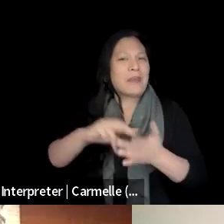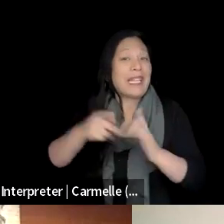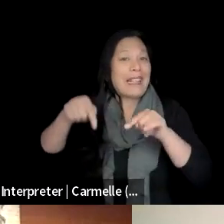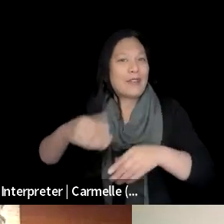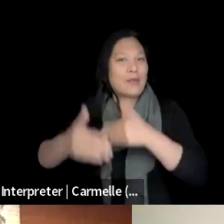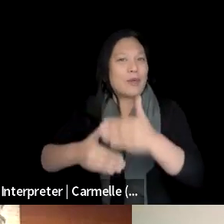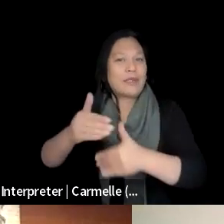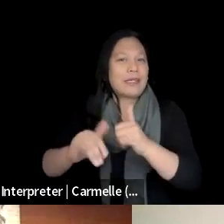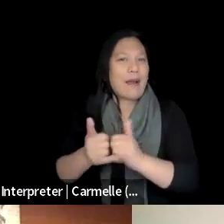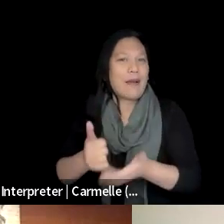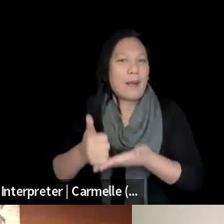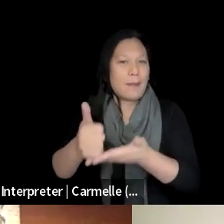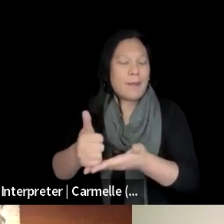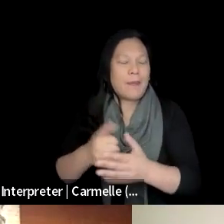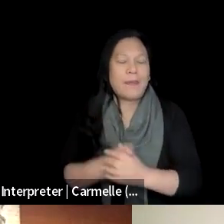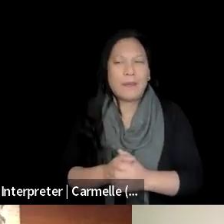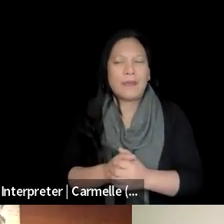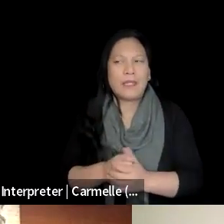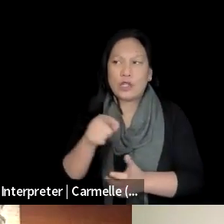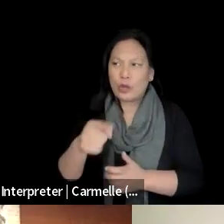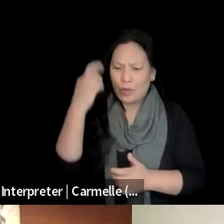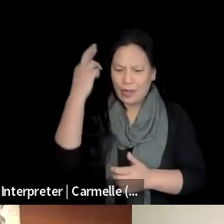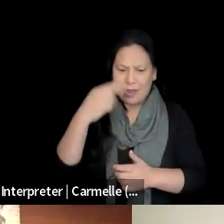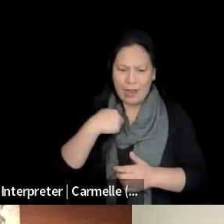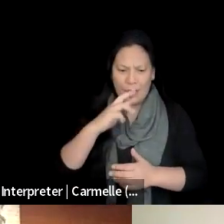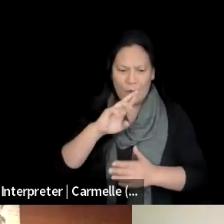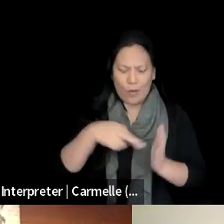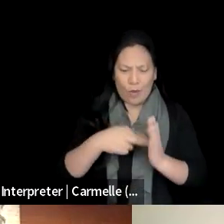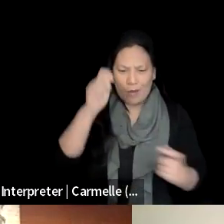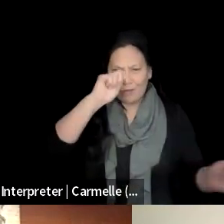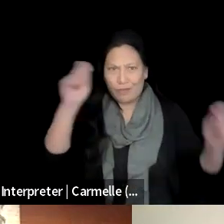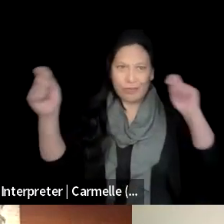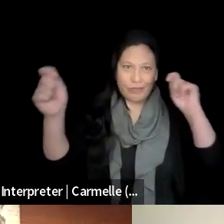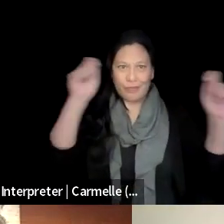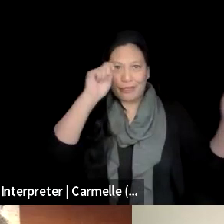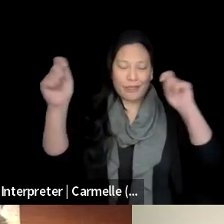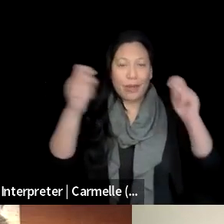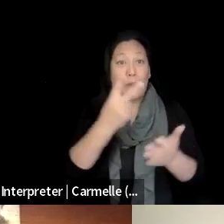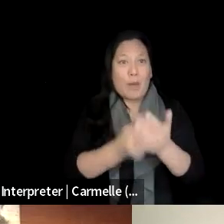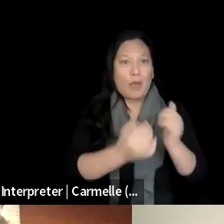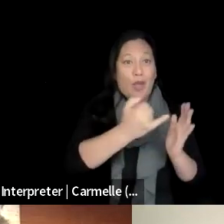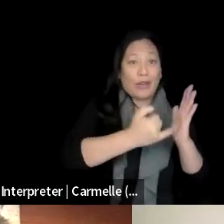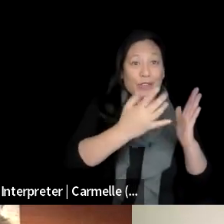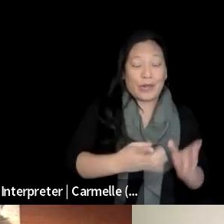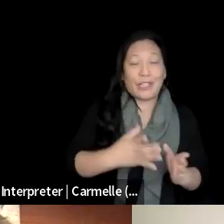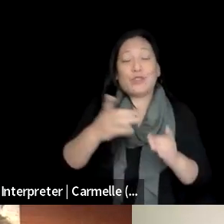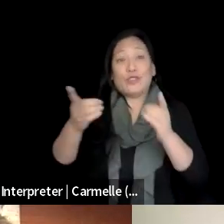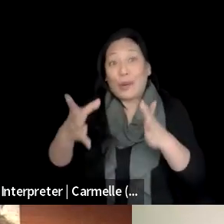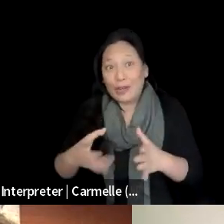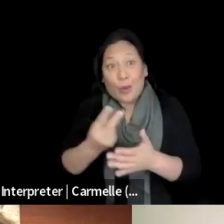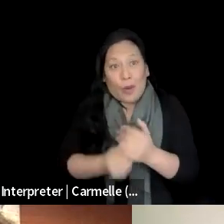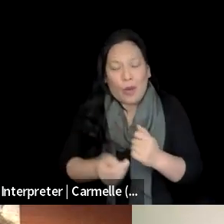for. When you realized, oh gosh, I'm both people for these people. Like I'm both these people. And my method